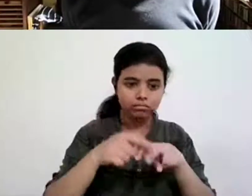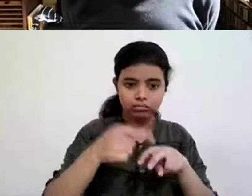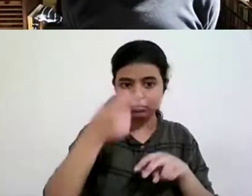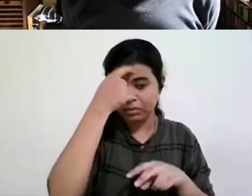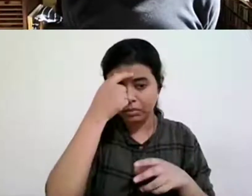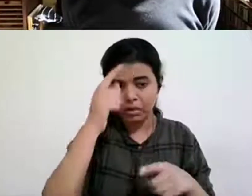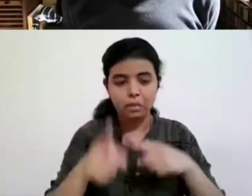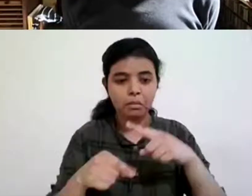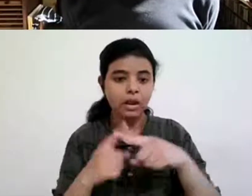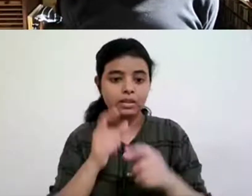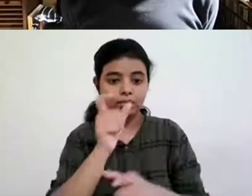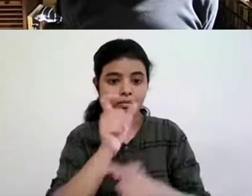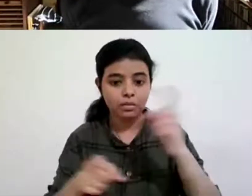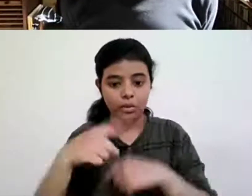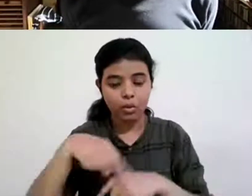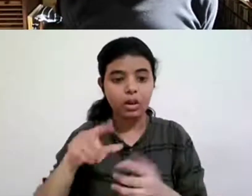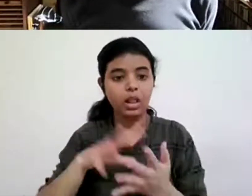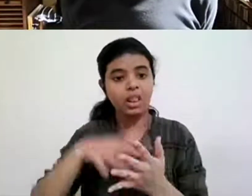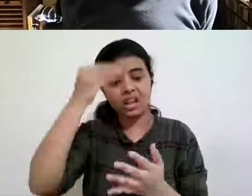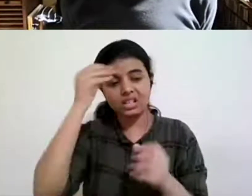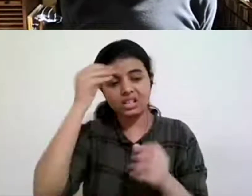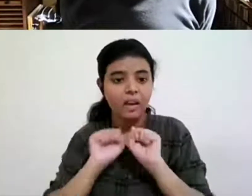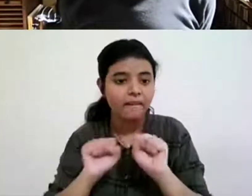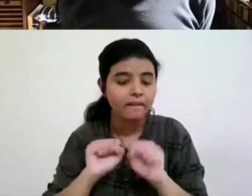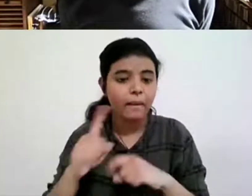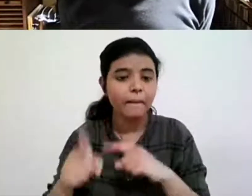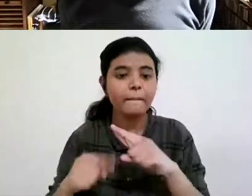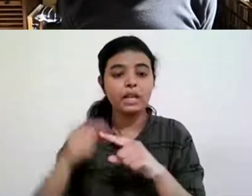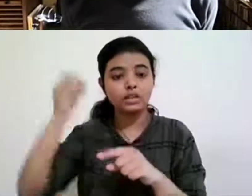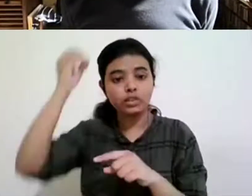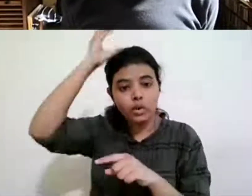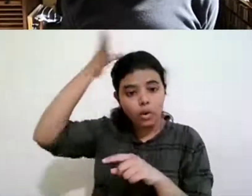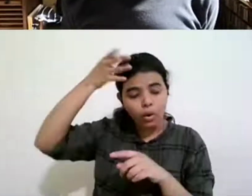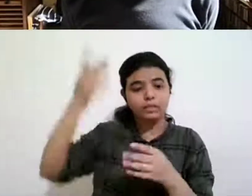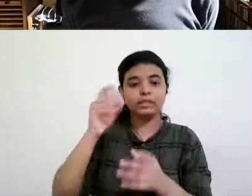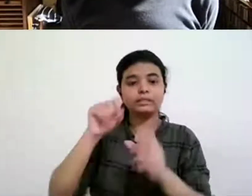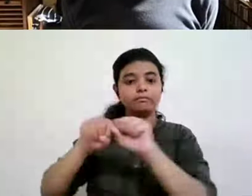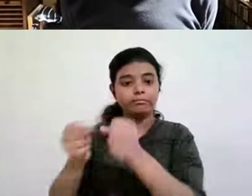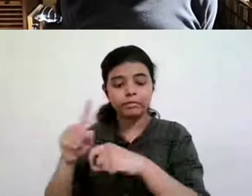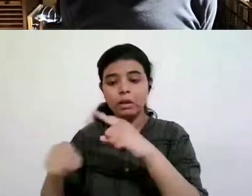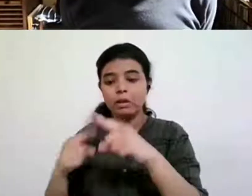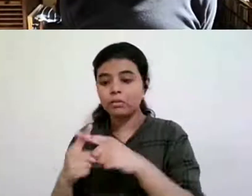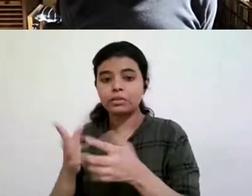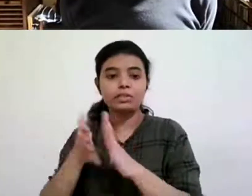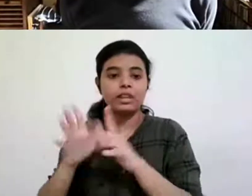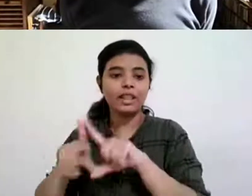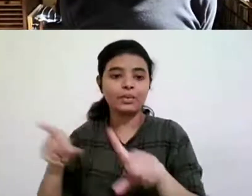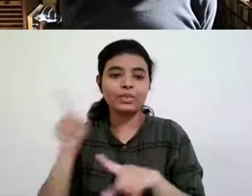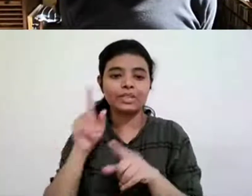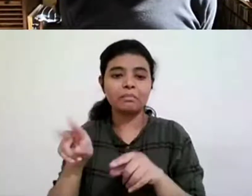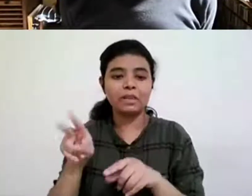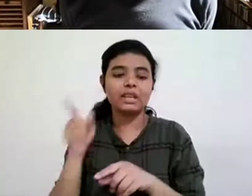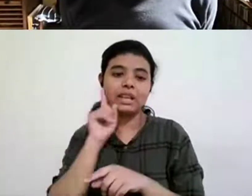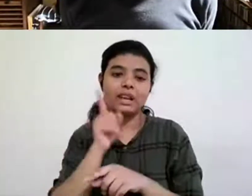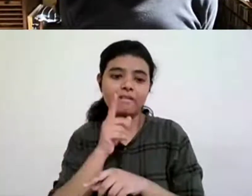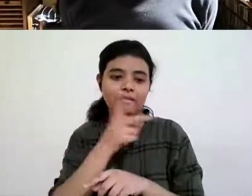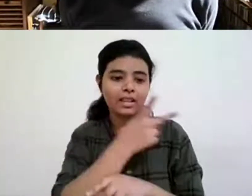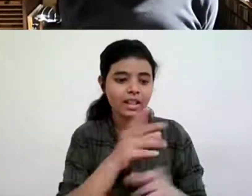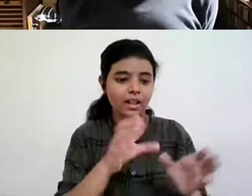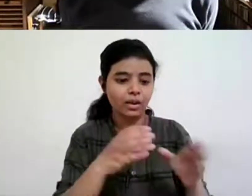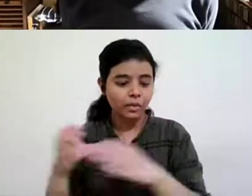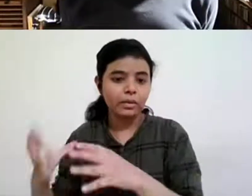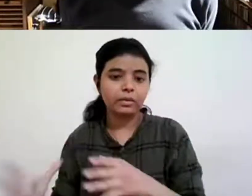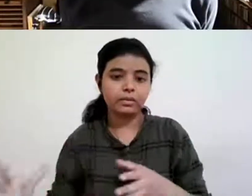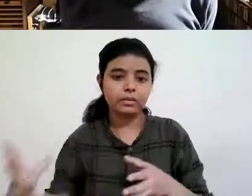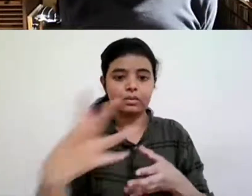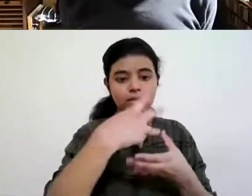learning disabilities, and cognitive impairments and sign language speakers. So in addition to